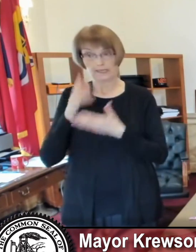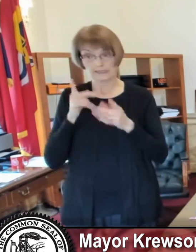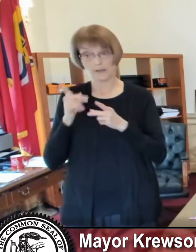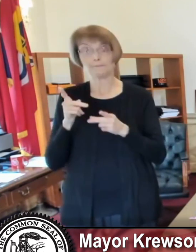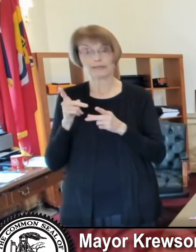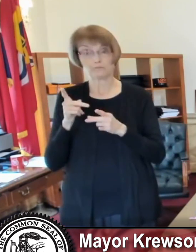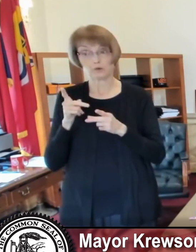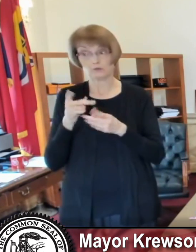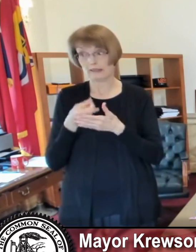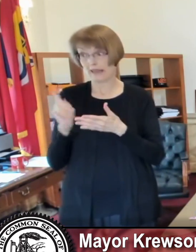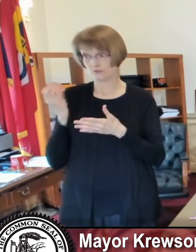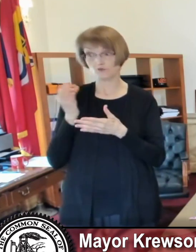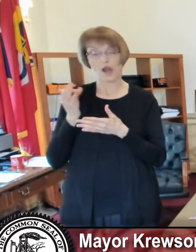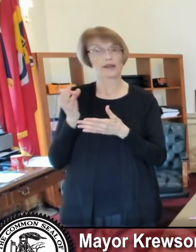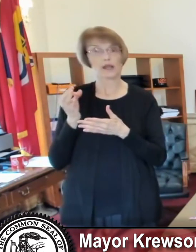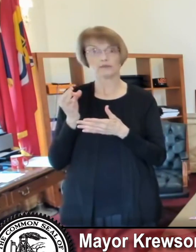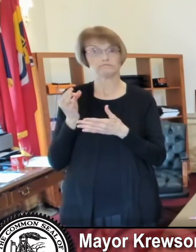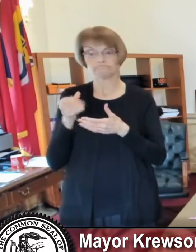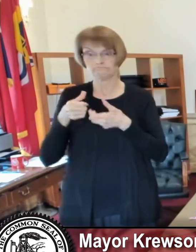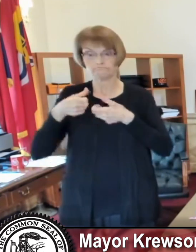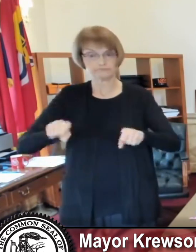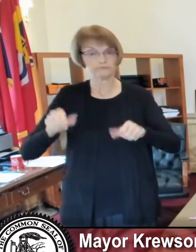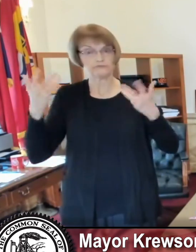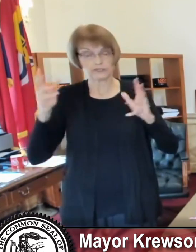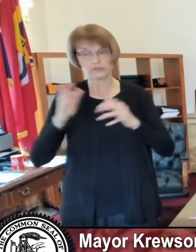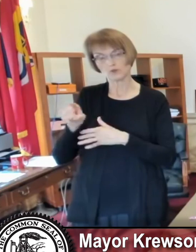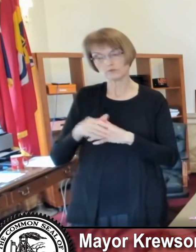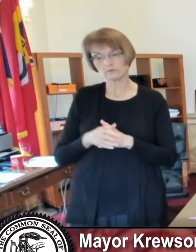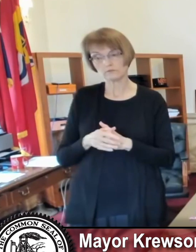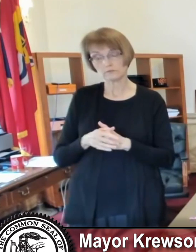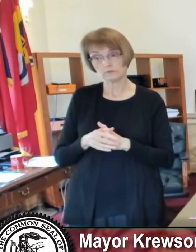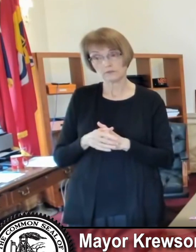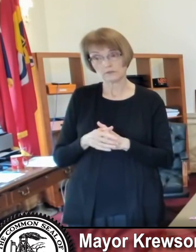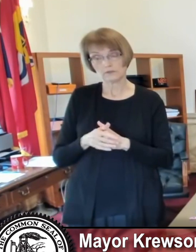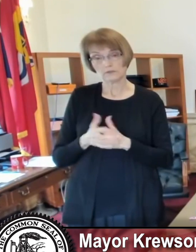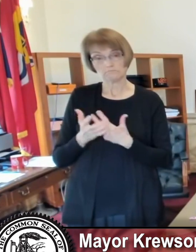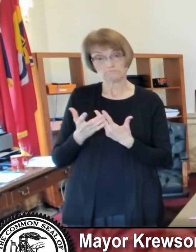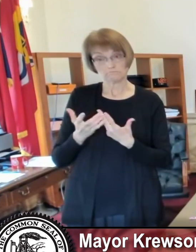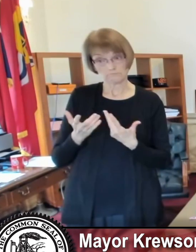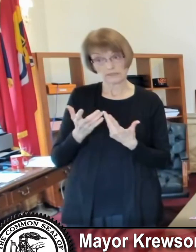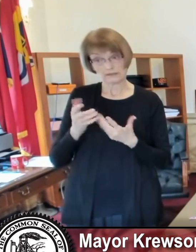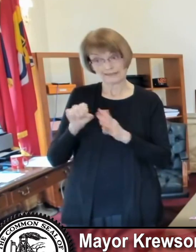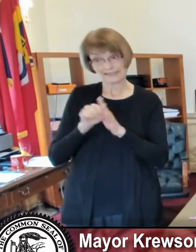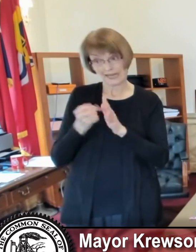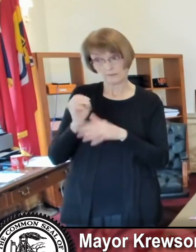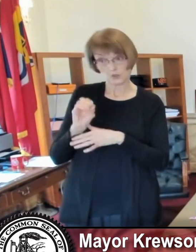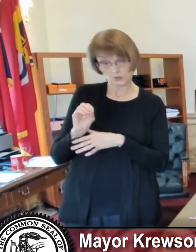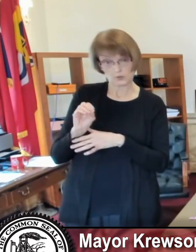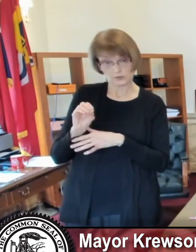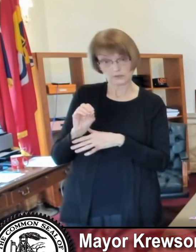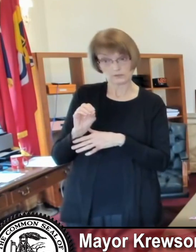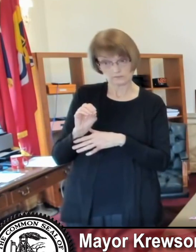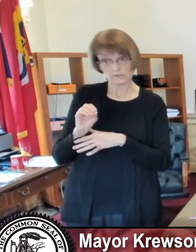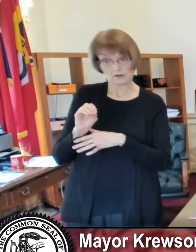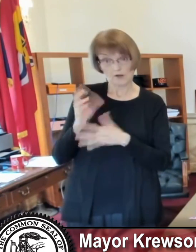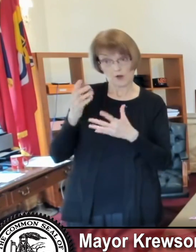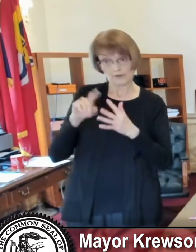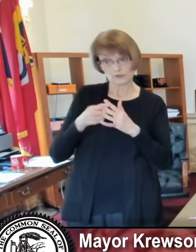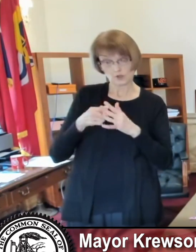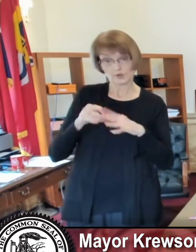people's accounts last Friday, and they will continue over the next week or two. So $1,400 per